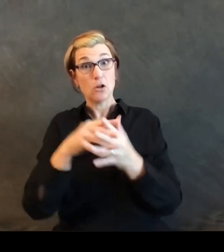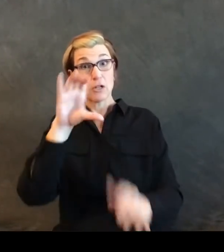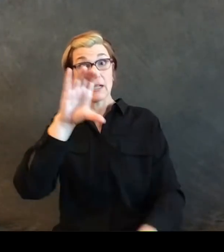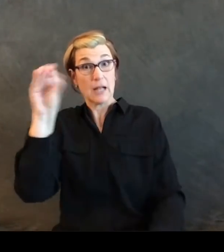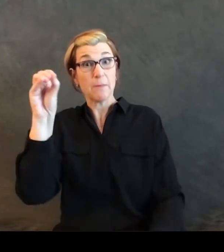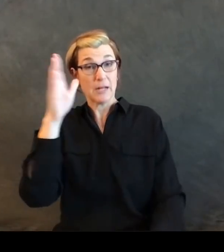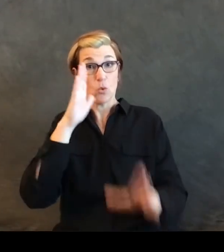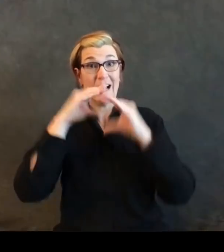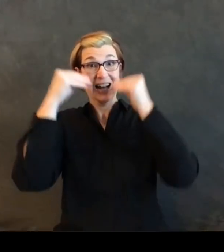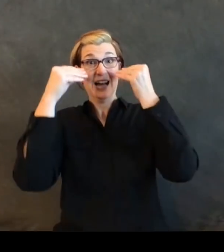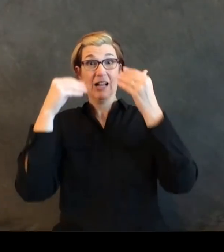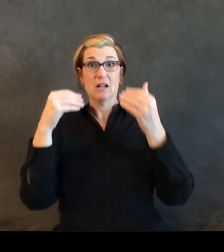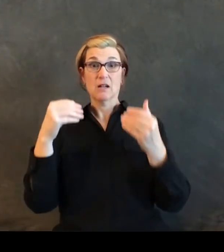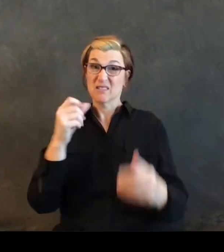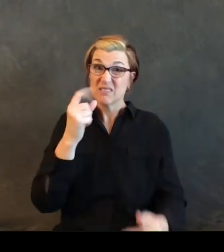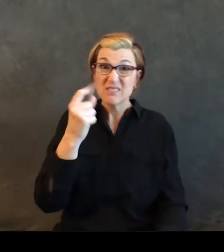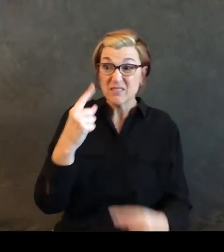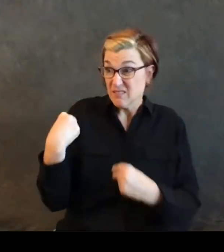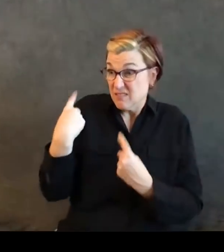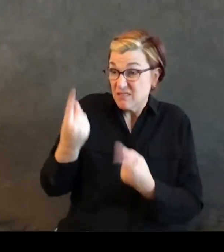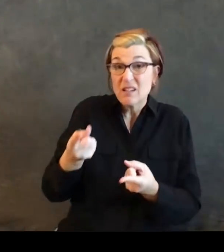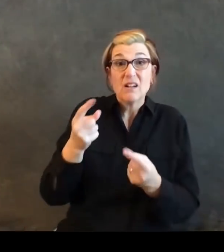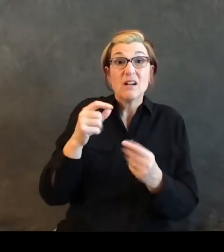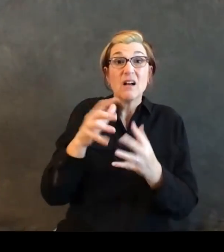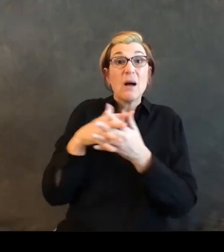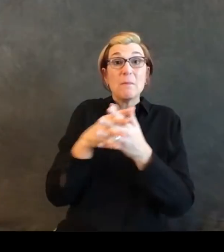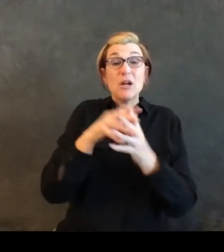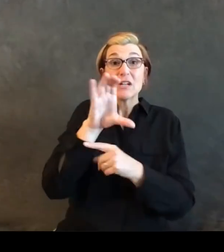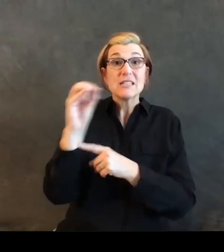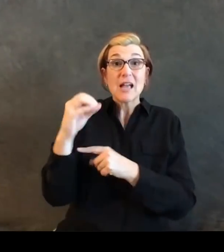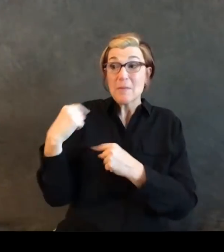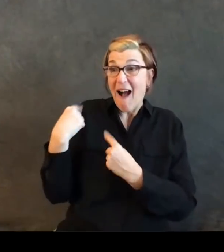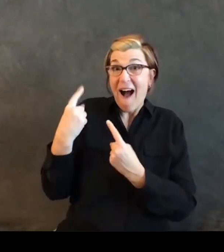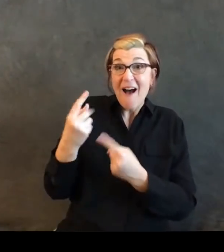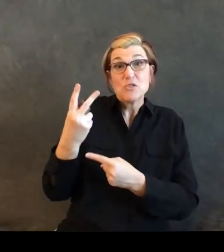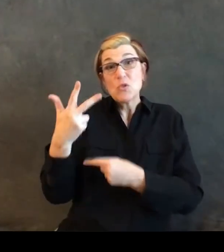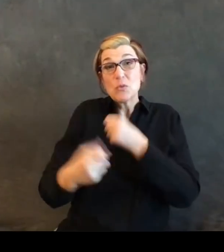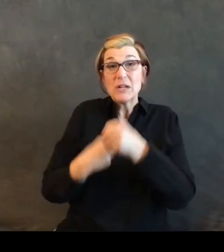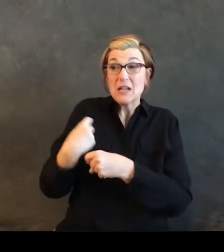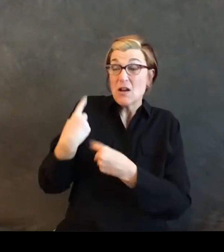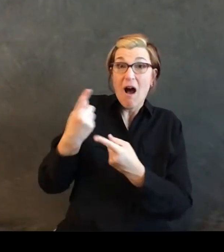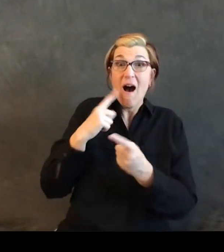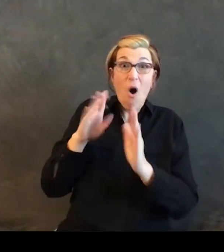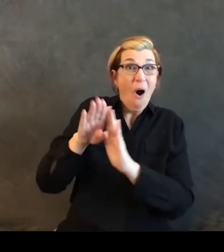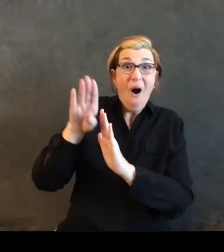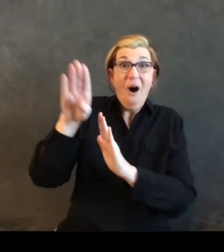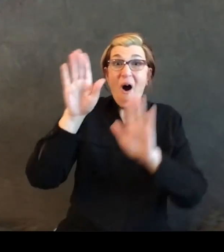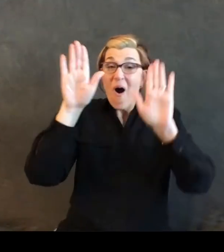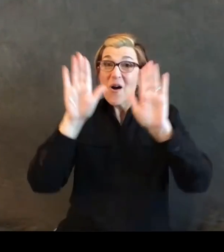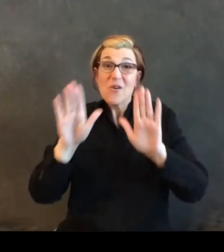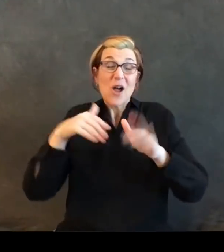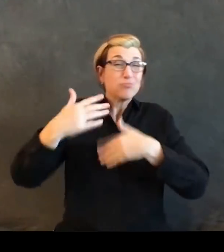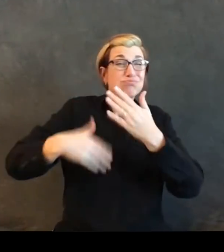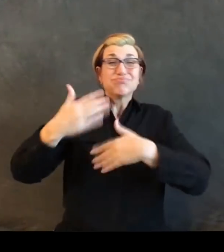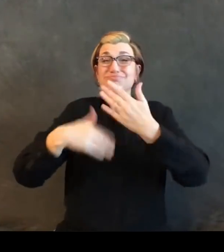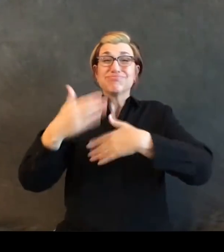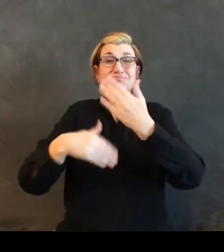best years they've ever had these last few years, and then a little bit less than a month